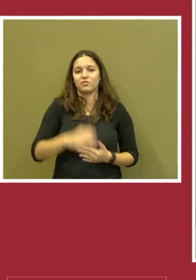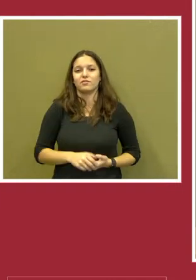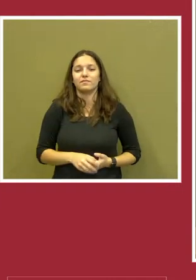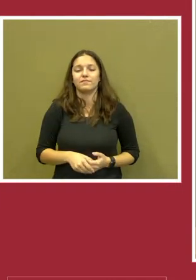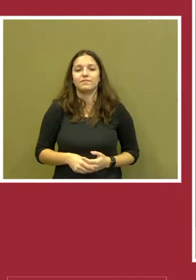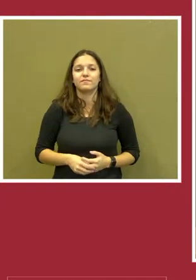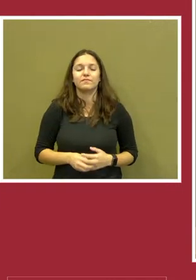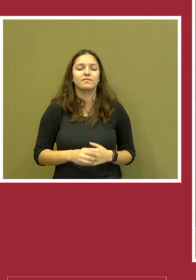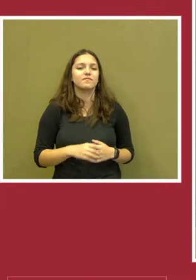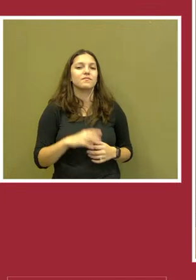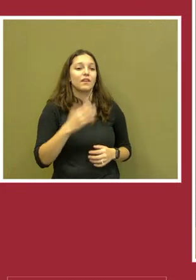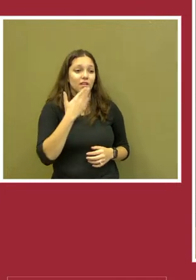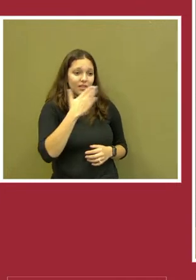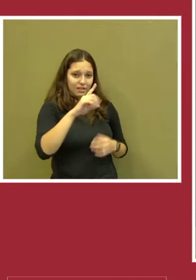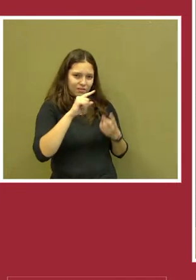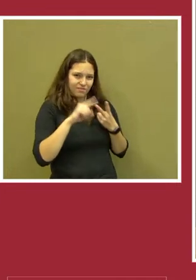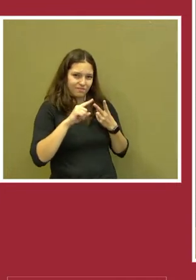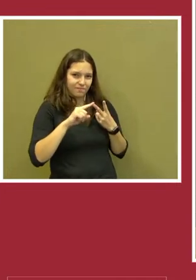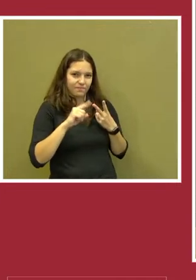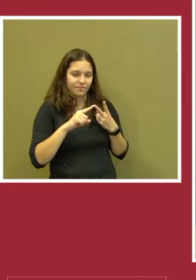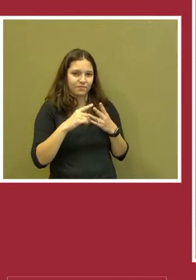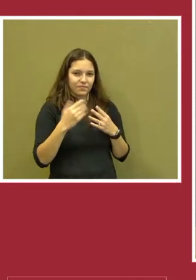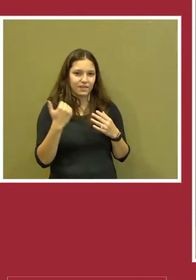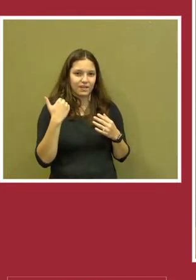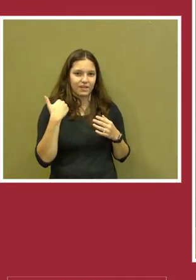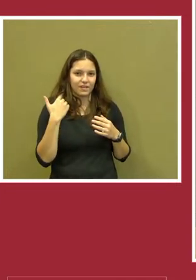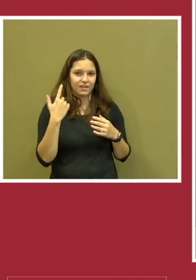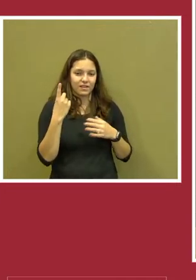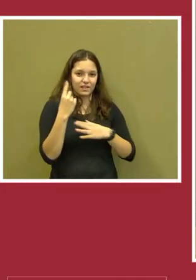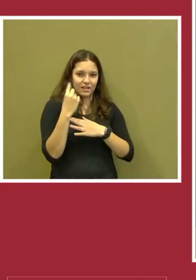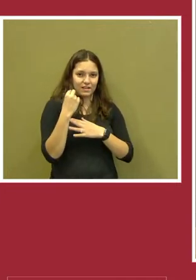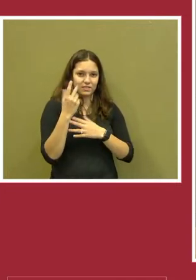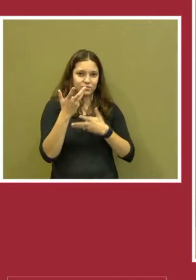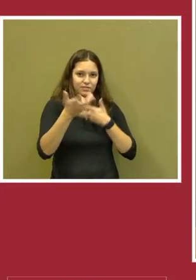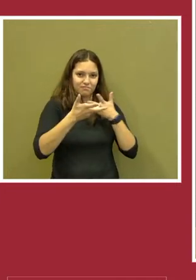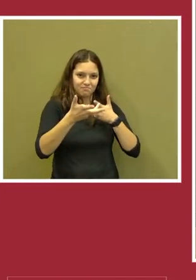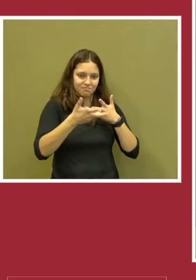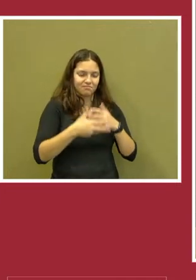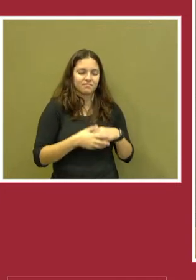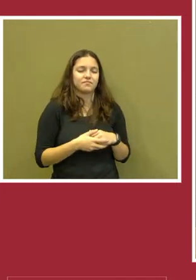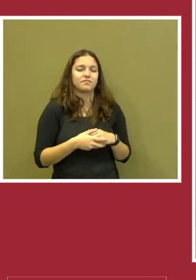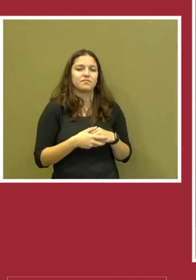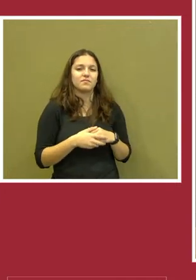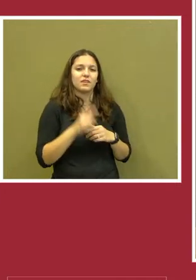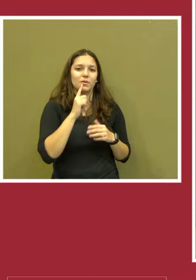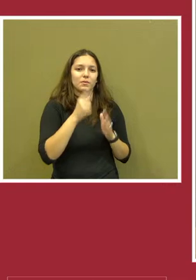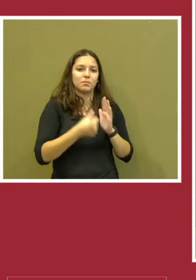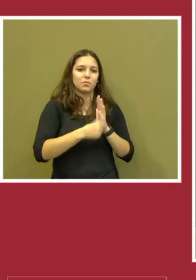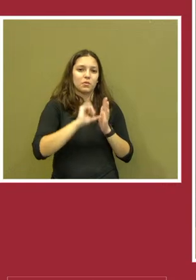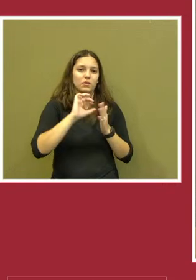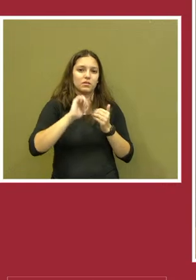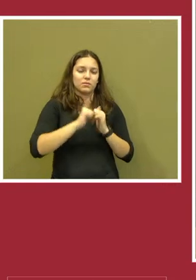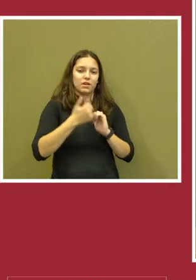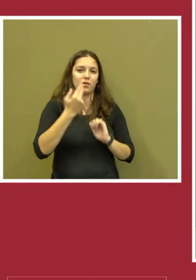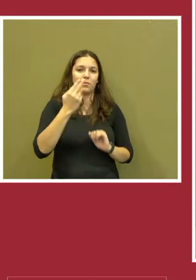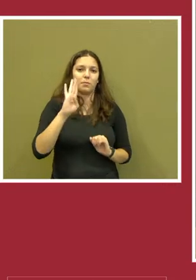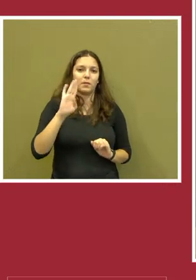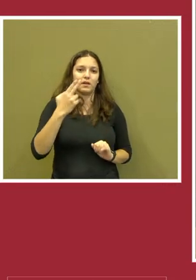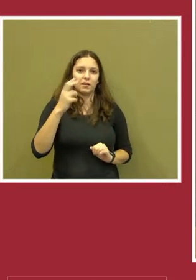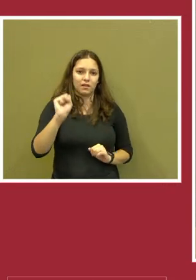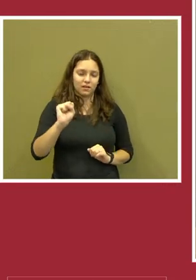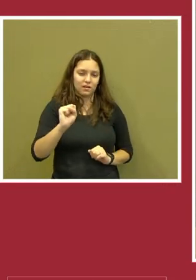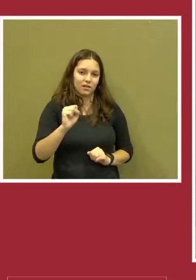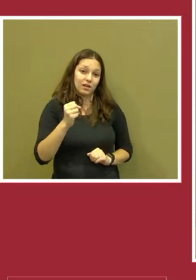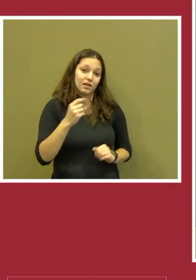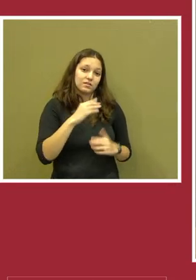Thanks. And the other one, last year when we spoke and had visited, I was really impressed with how Bend High and IB